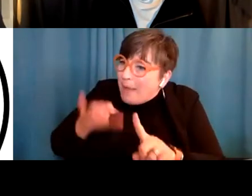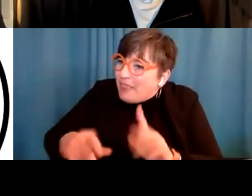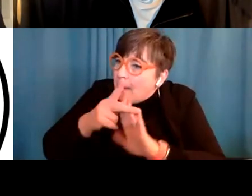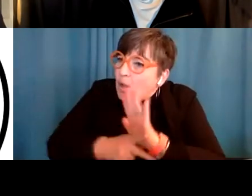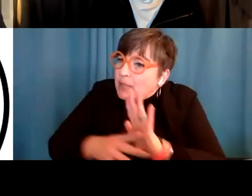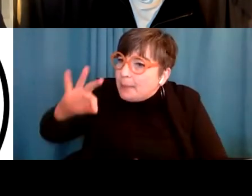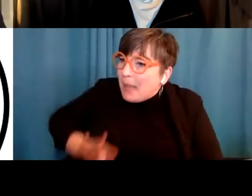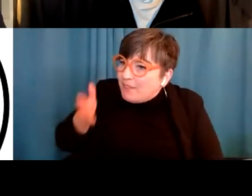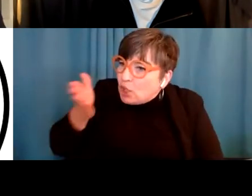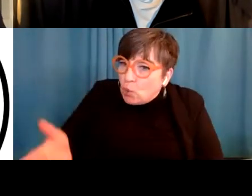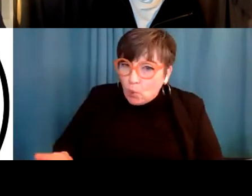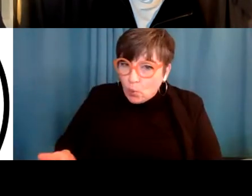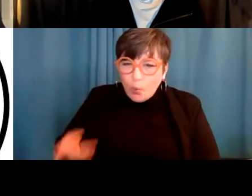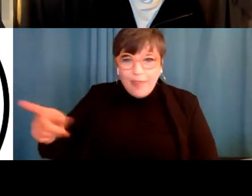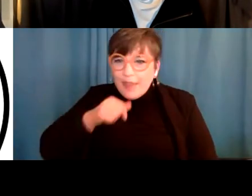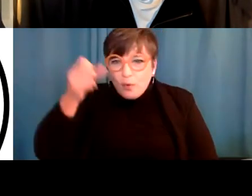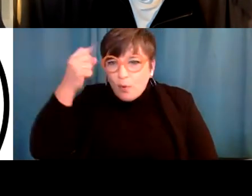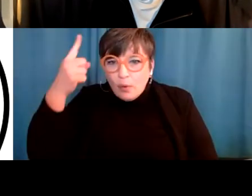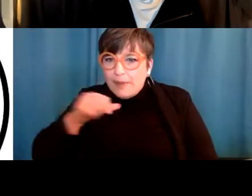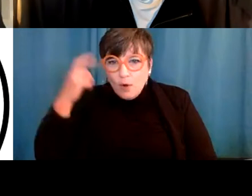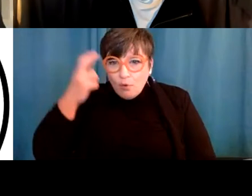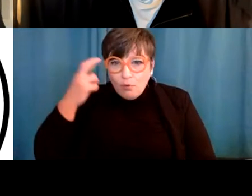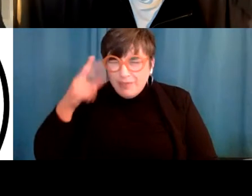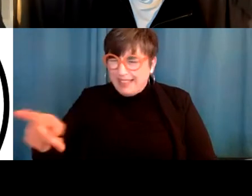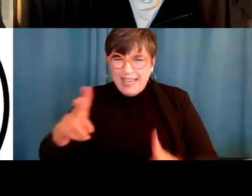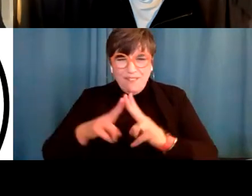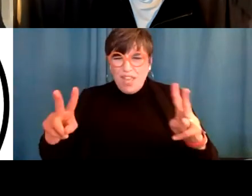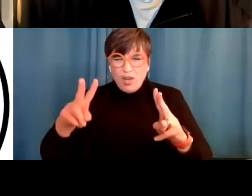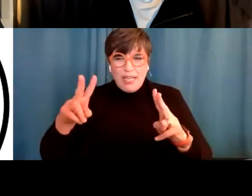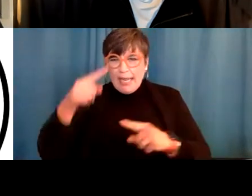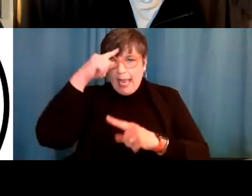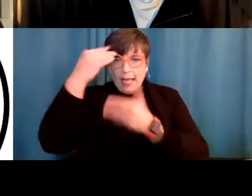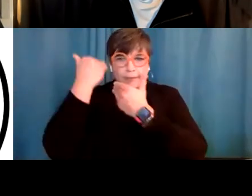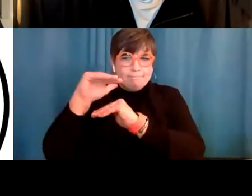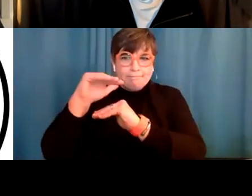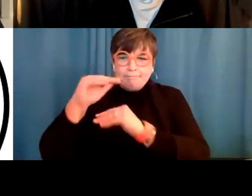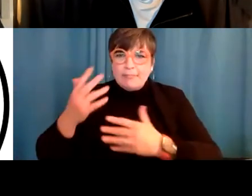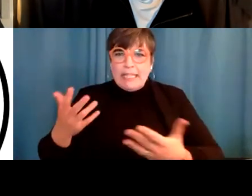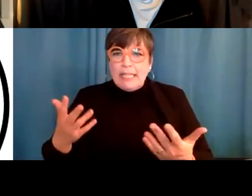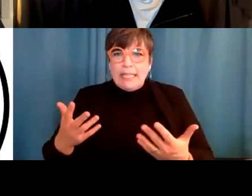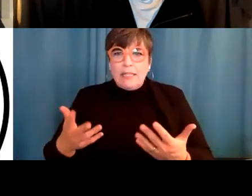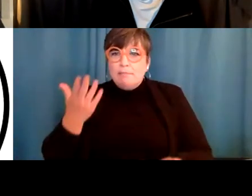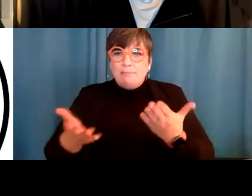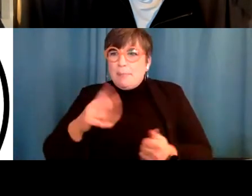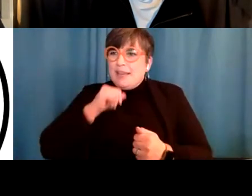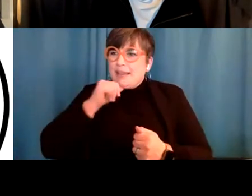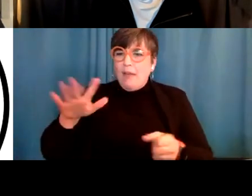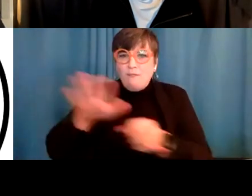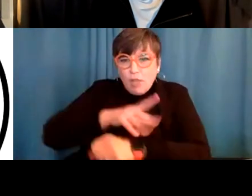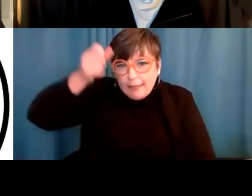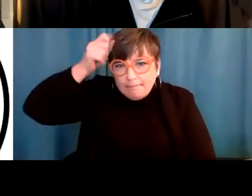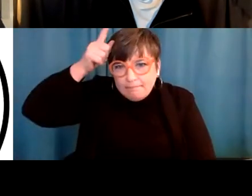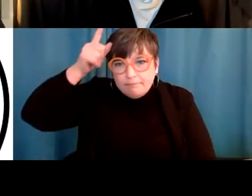themselves. And so they're very short-sighted and may not even fully grasp the personal